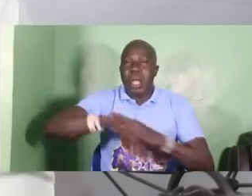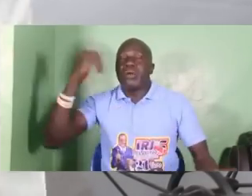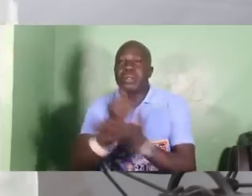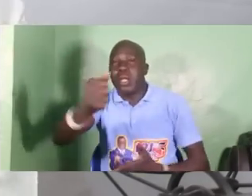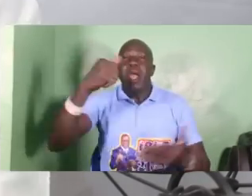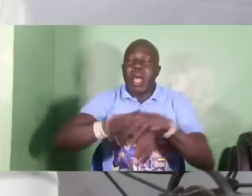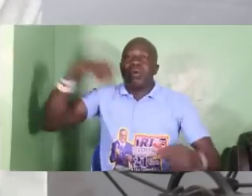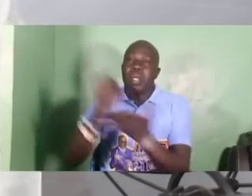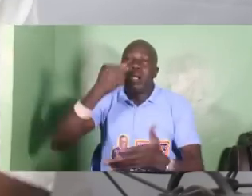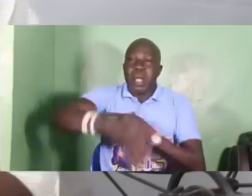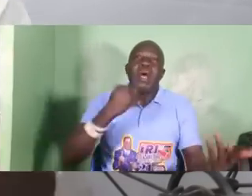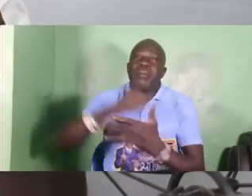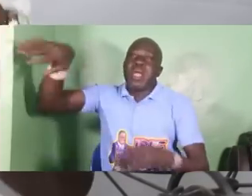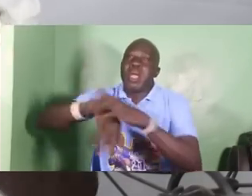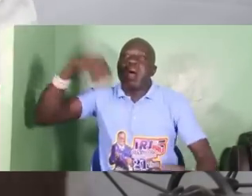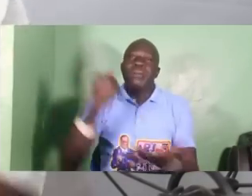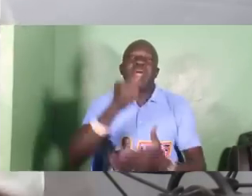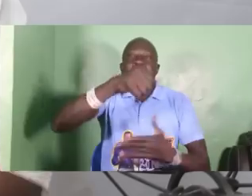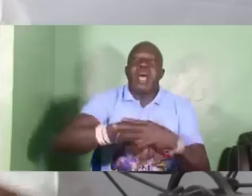out. Get out.